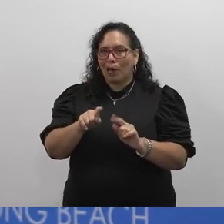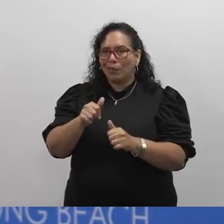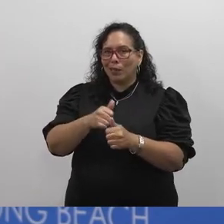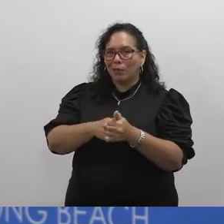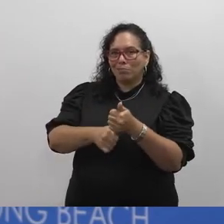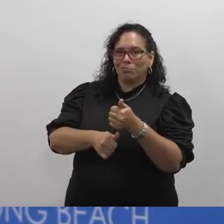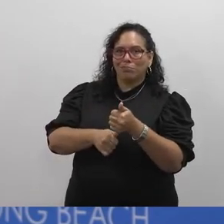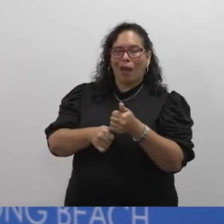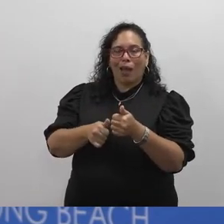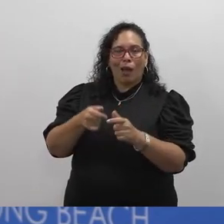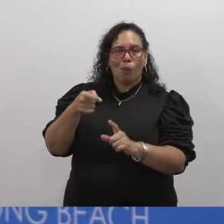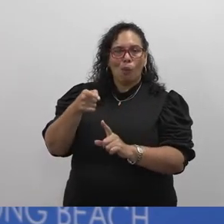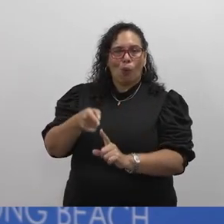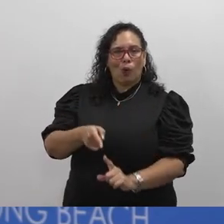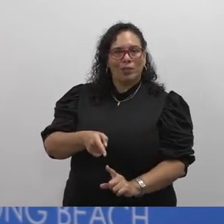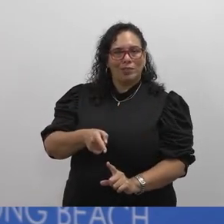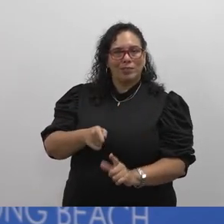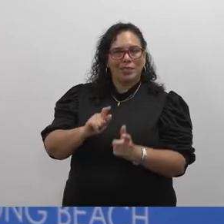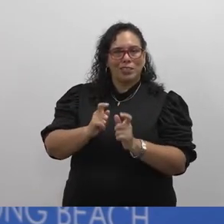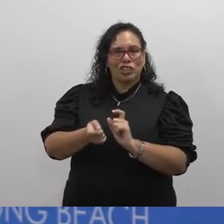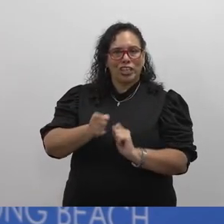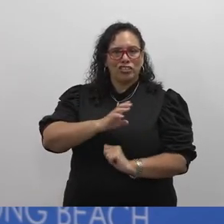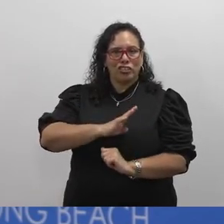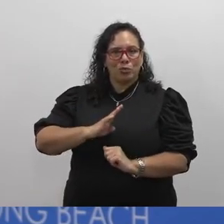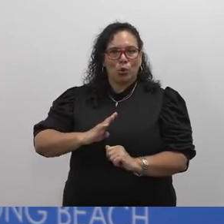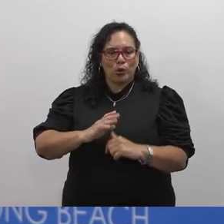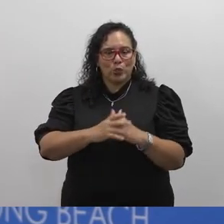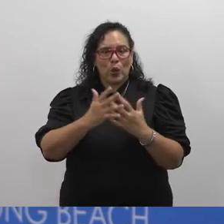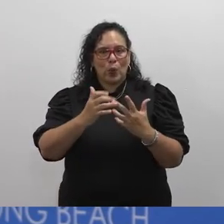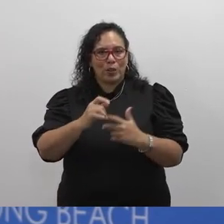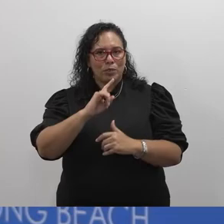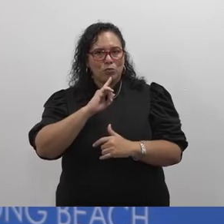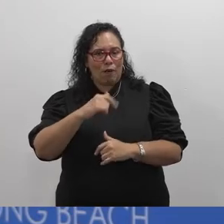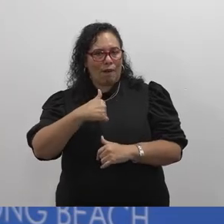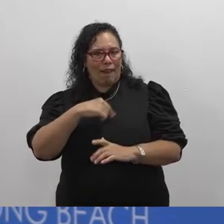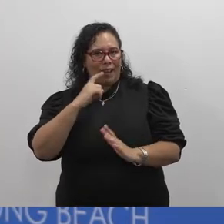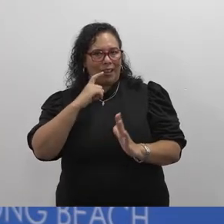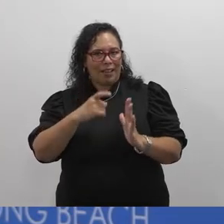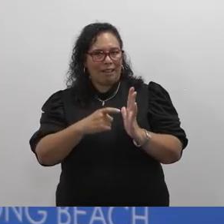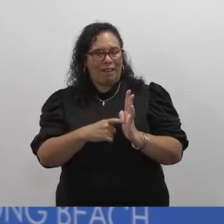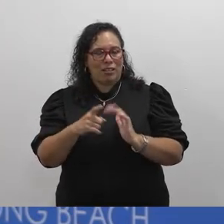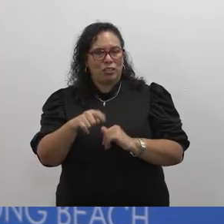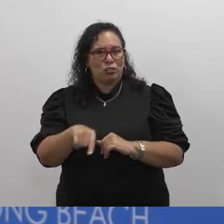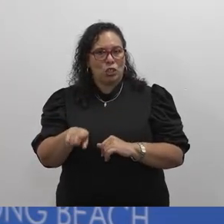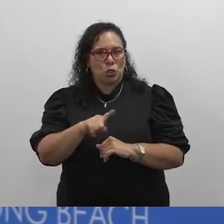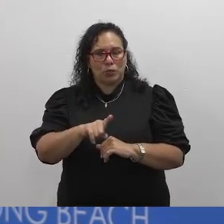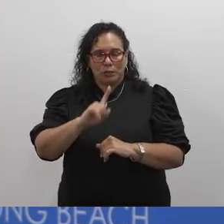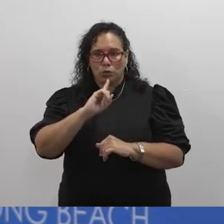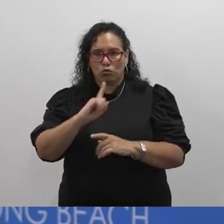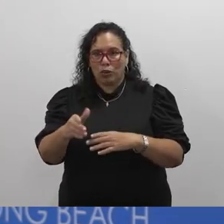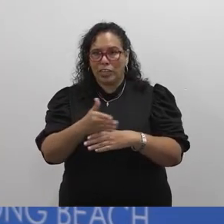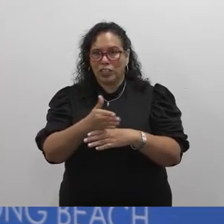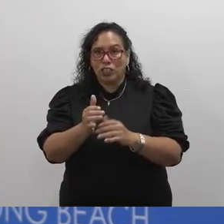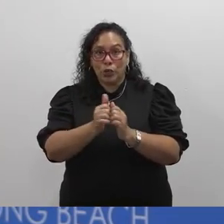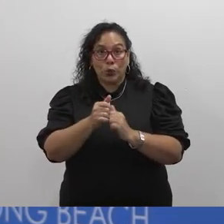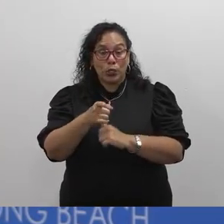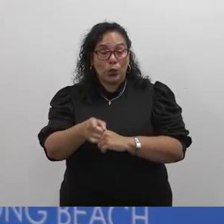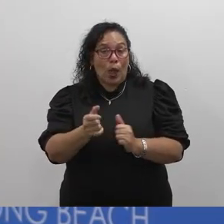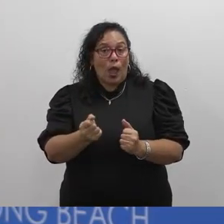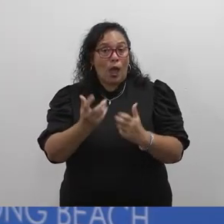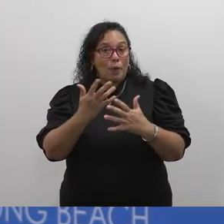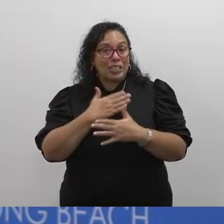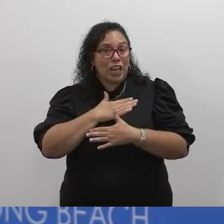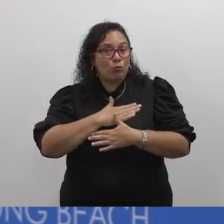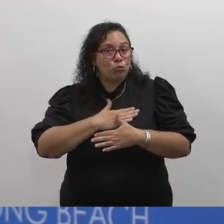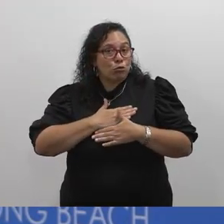major components to the changes of the board. And so I just wanted to make sure that I acknowledge those and make sure that I share with you how much I appreciate some of those things,